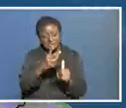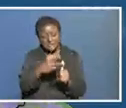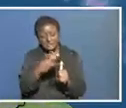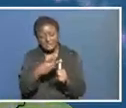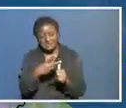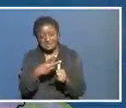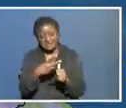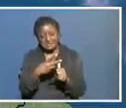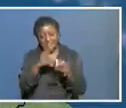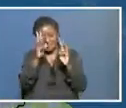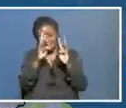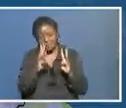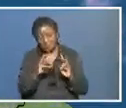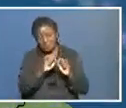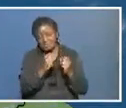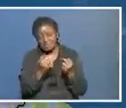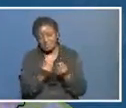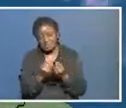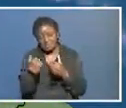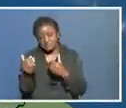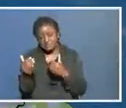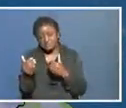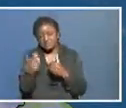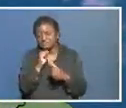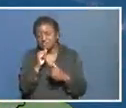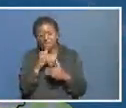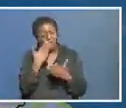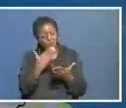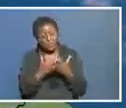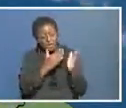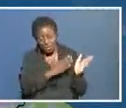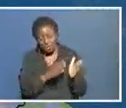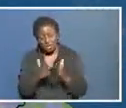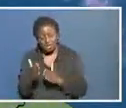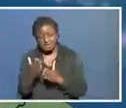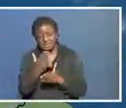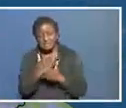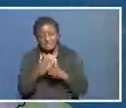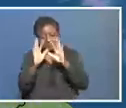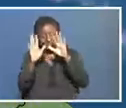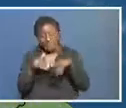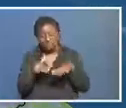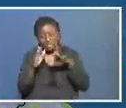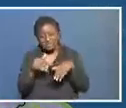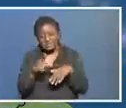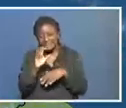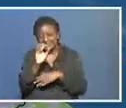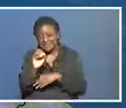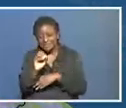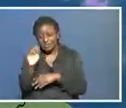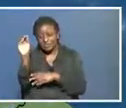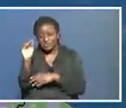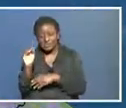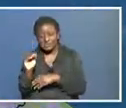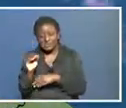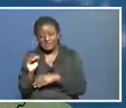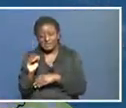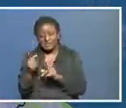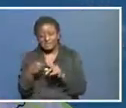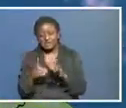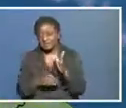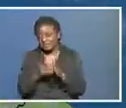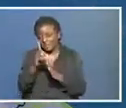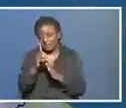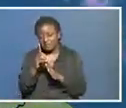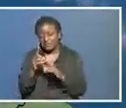Islands, not well organized, as you can see. They had some ragged showers associated with the system, has a 0% at the moment, but as it moves over